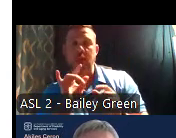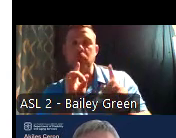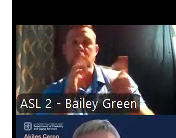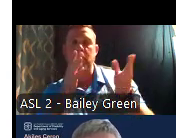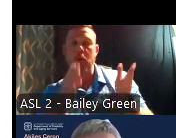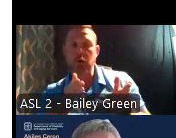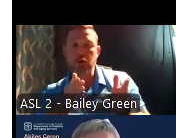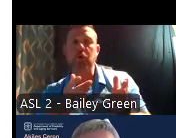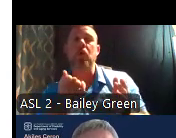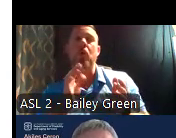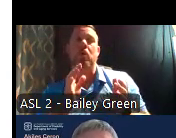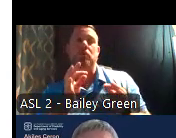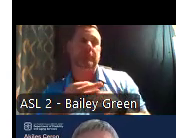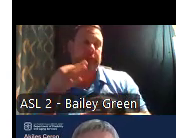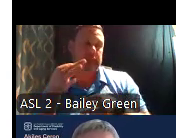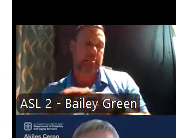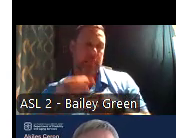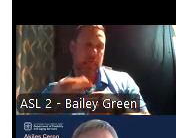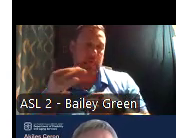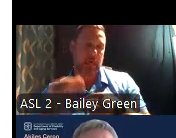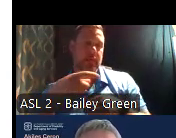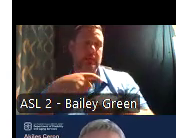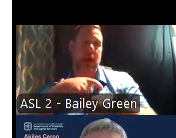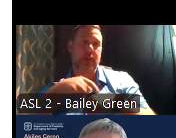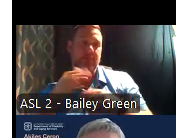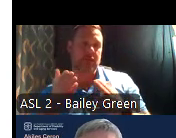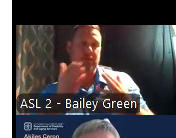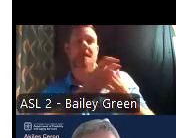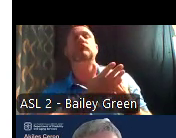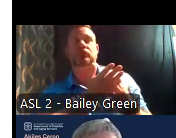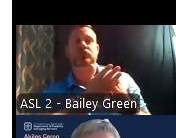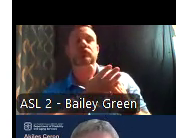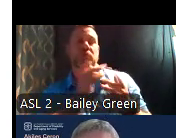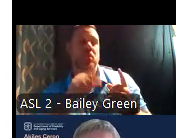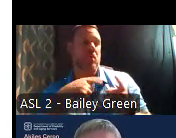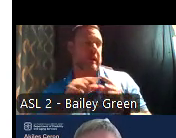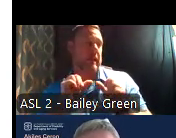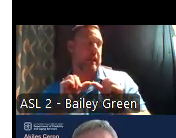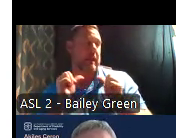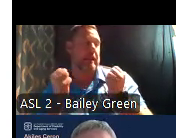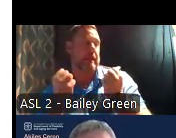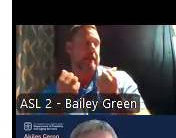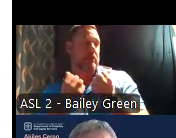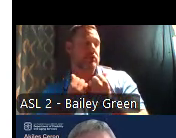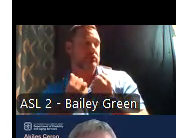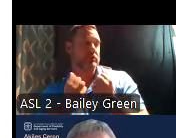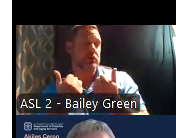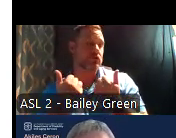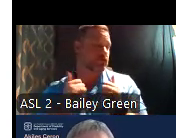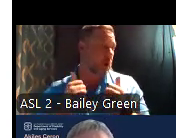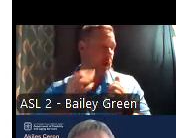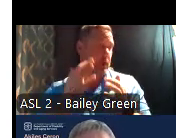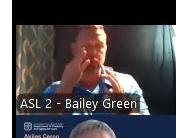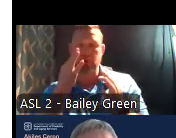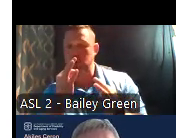may also delay the timing of the intervention when agencies may be trying to determine